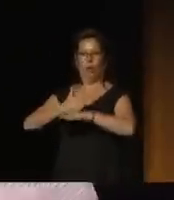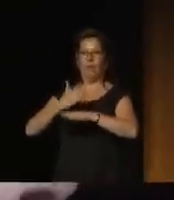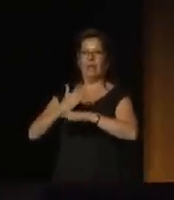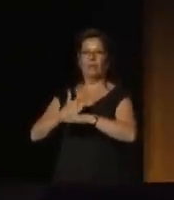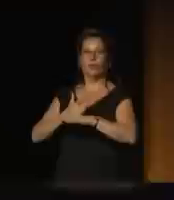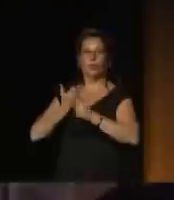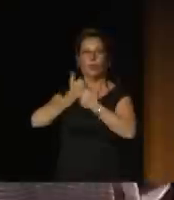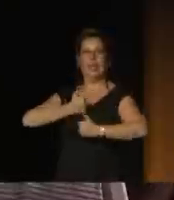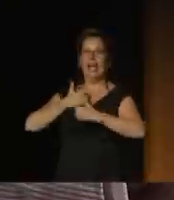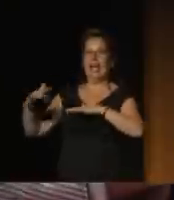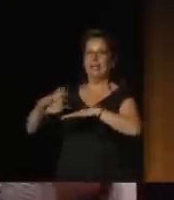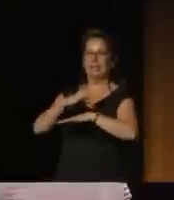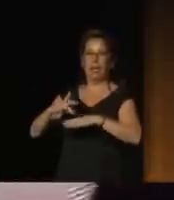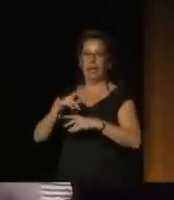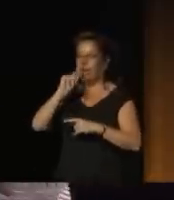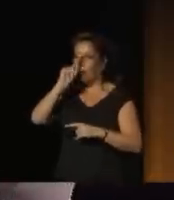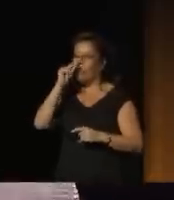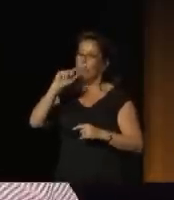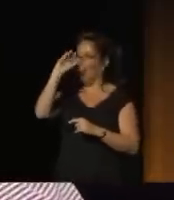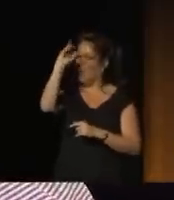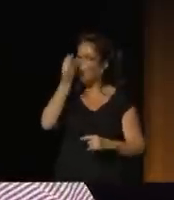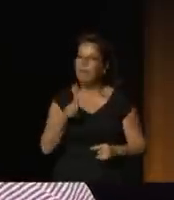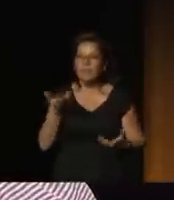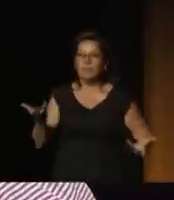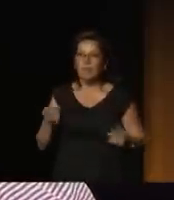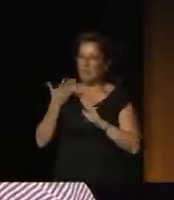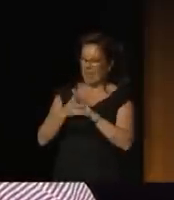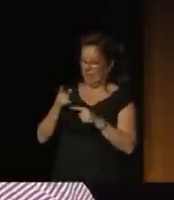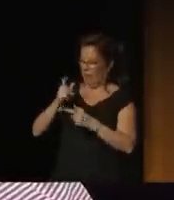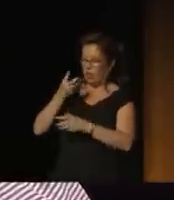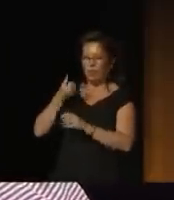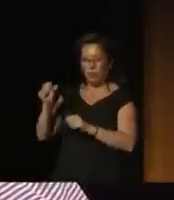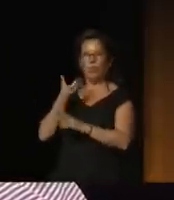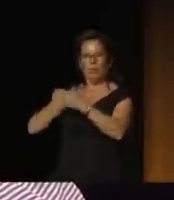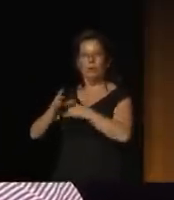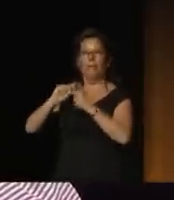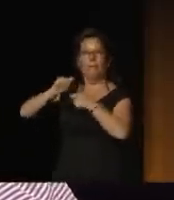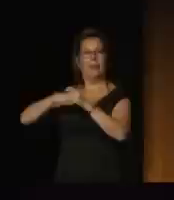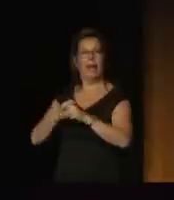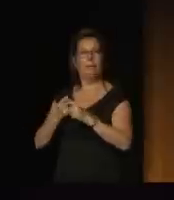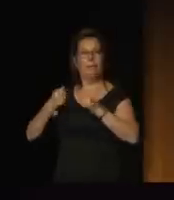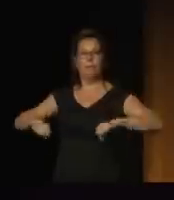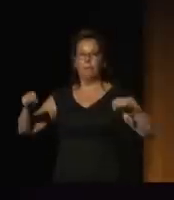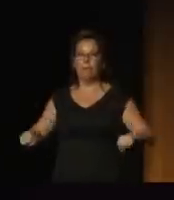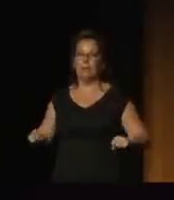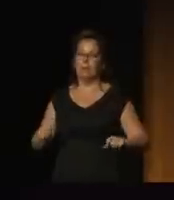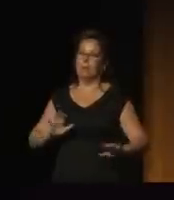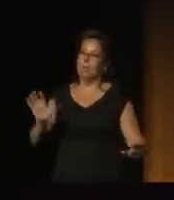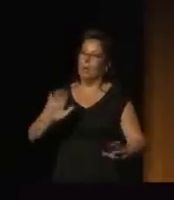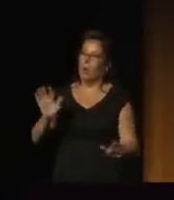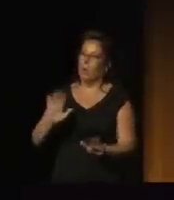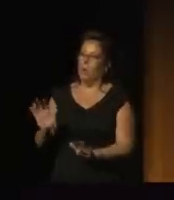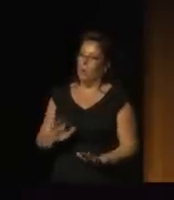used to be Elvis Presley. You know, doesn't mean to be a good president. And Sophia, if I can come back to you on the question of, it was